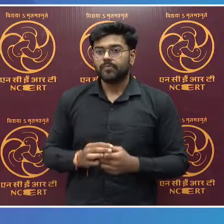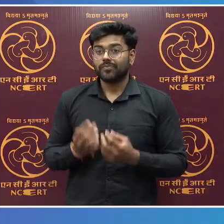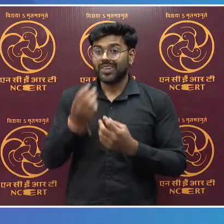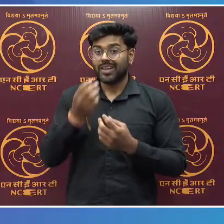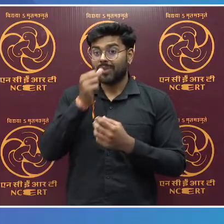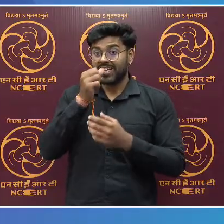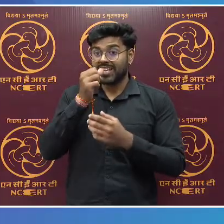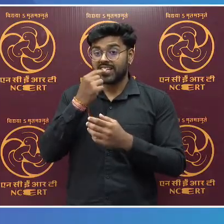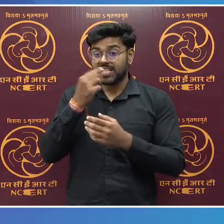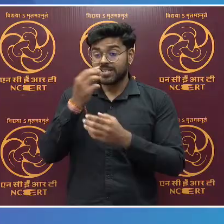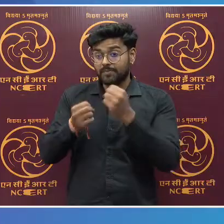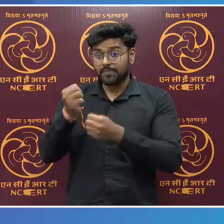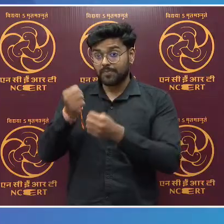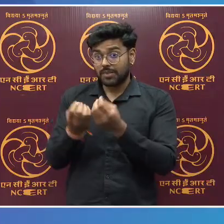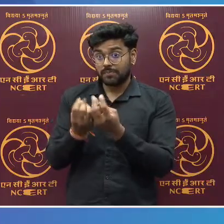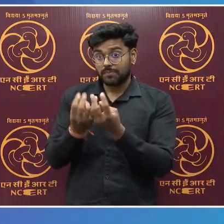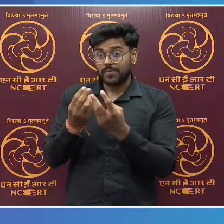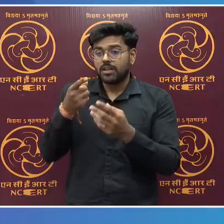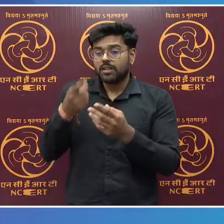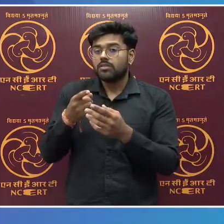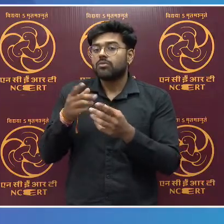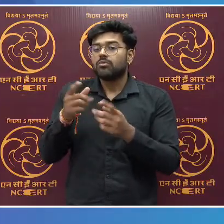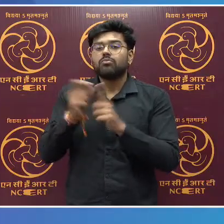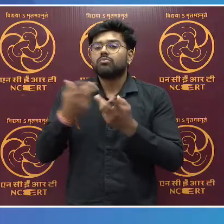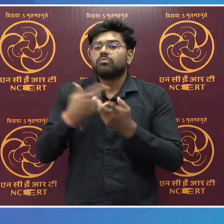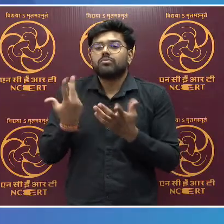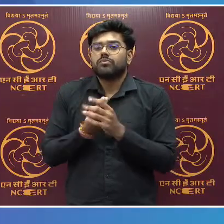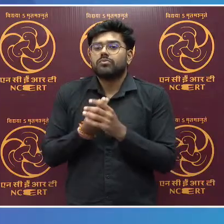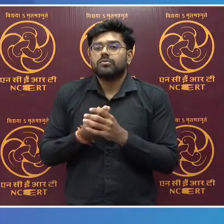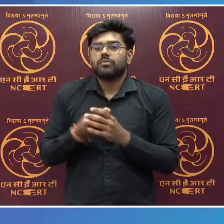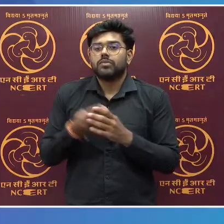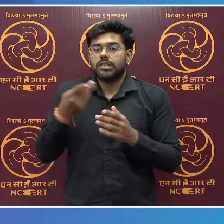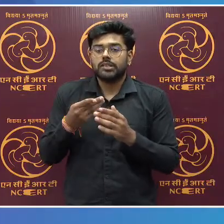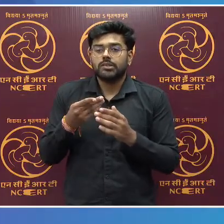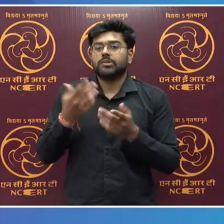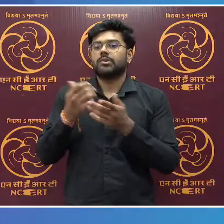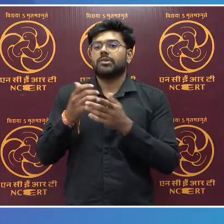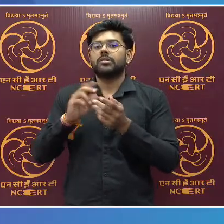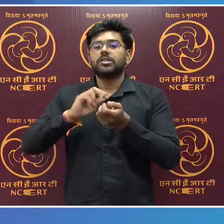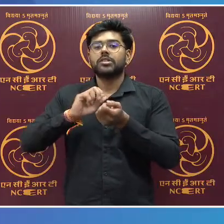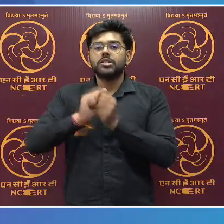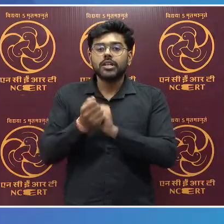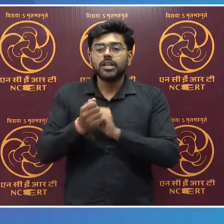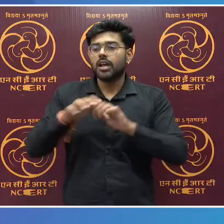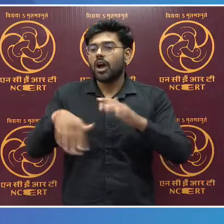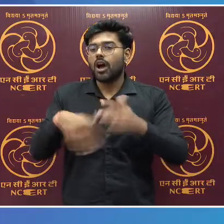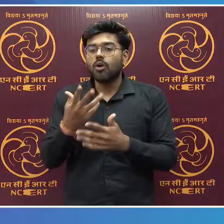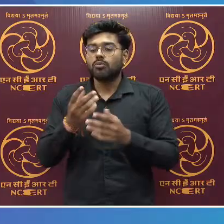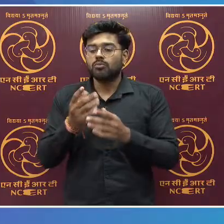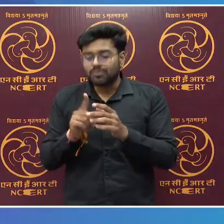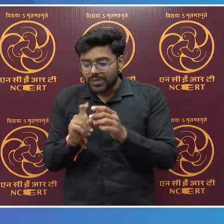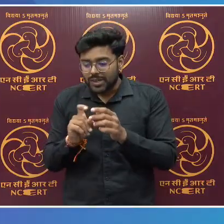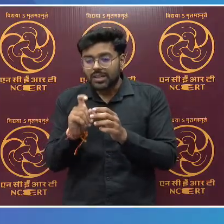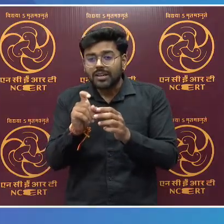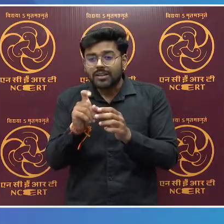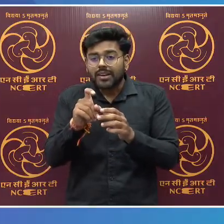up milk, what exactly we are doing? We are giving medium to that bacteria to grow